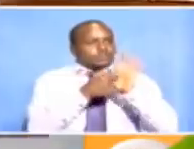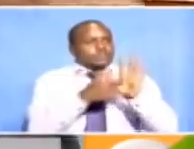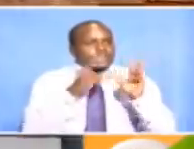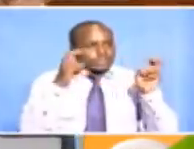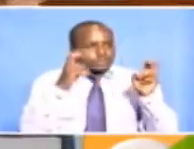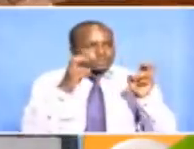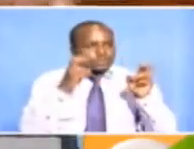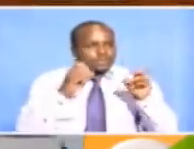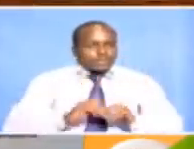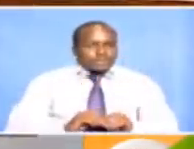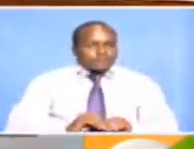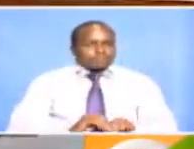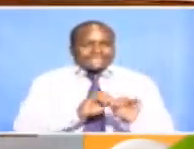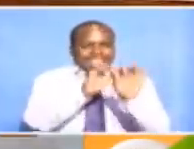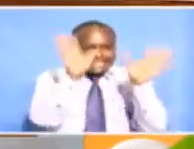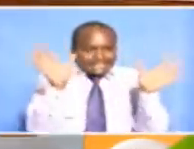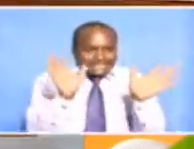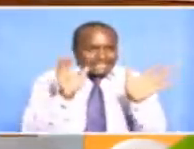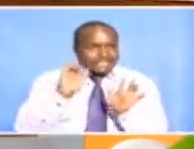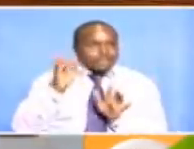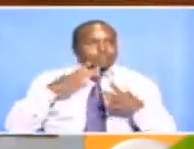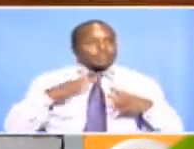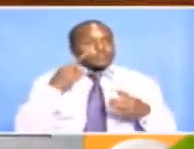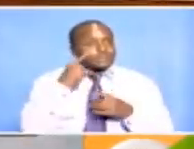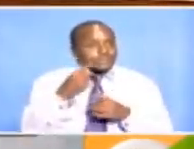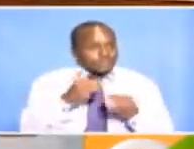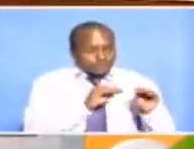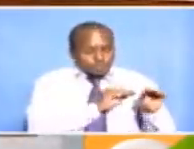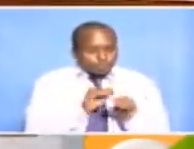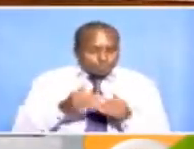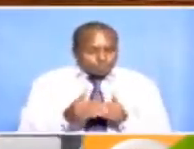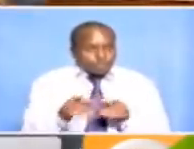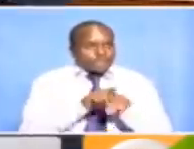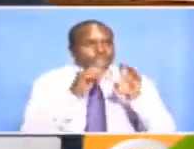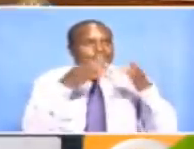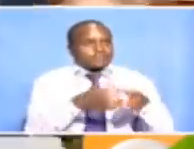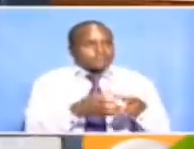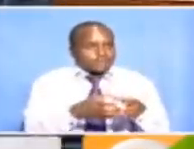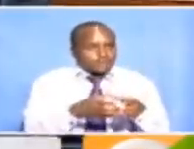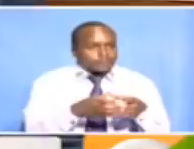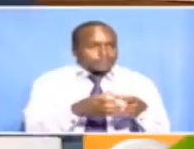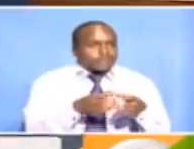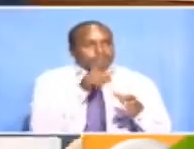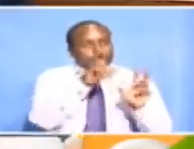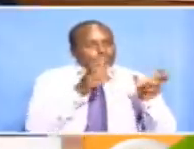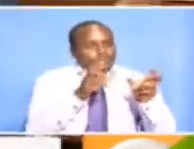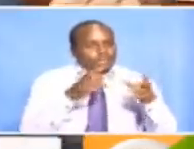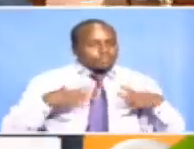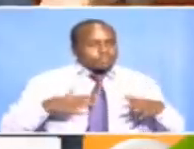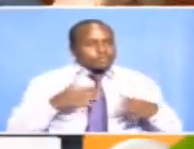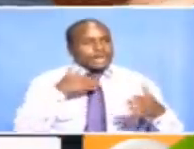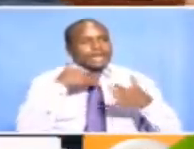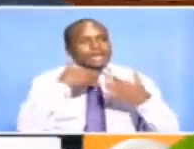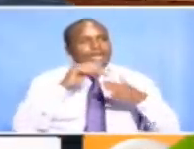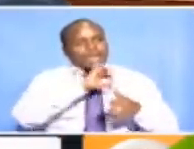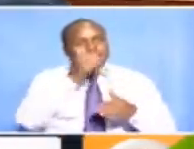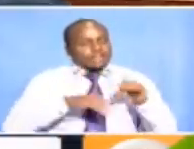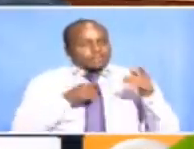Zilipuke, Nairobians wazione, we move forward as a team. You media guys, instead of criticizing Sonko, you are part